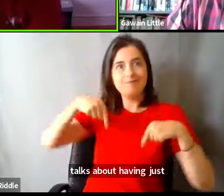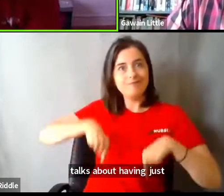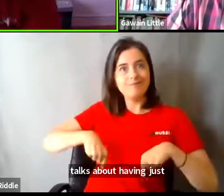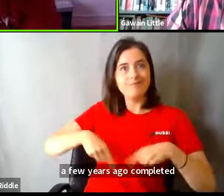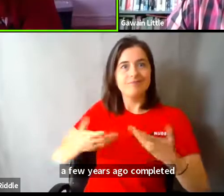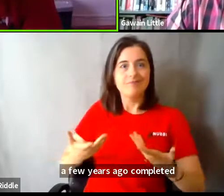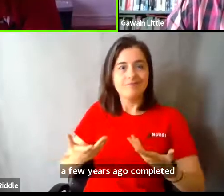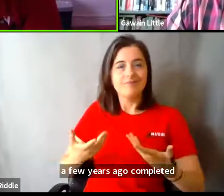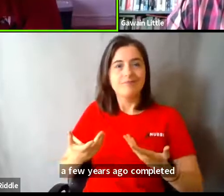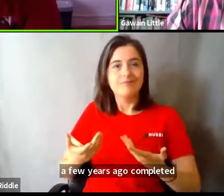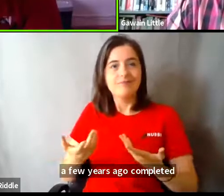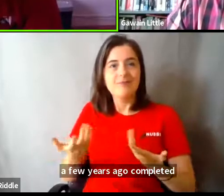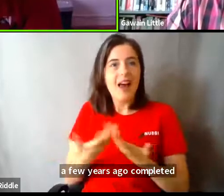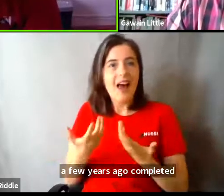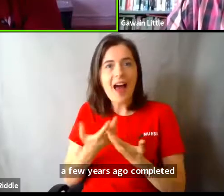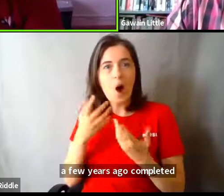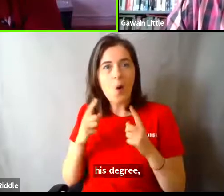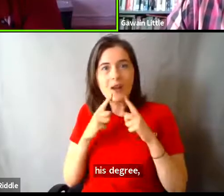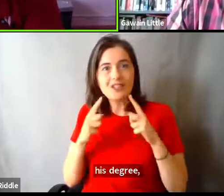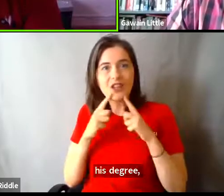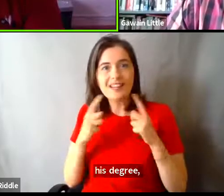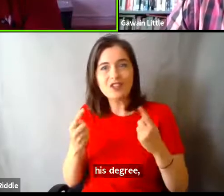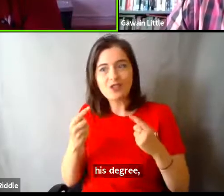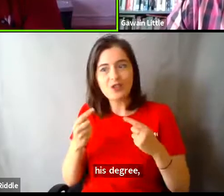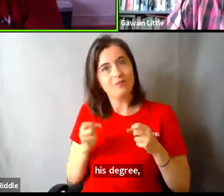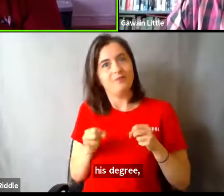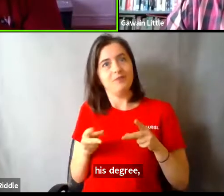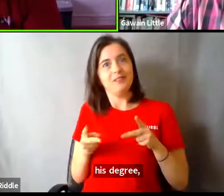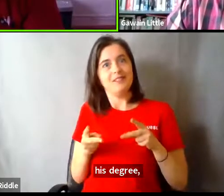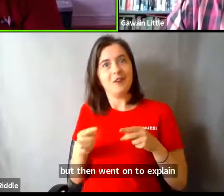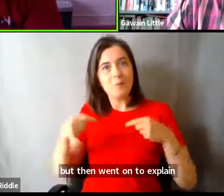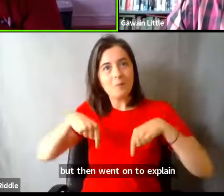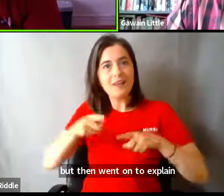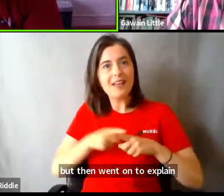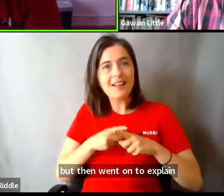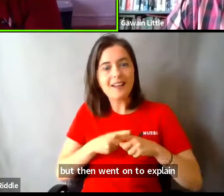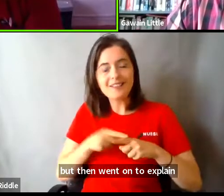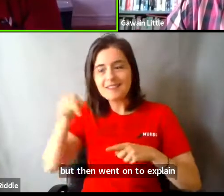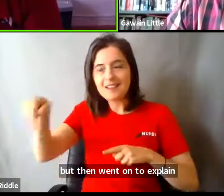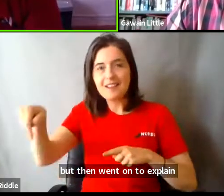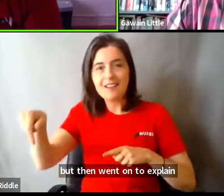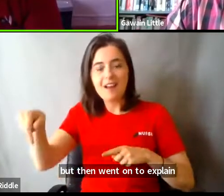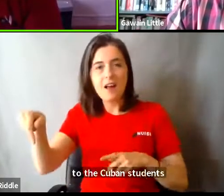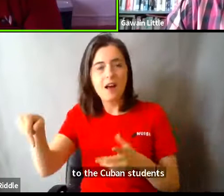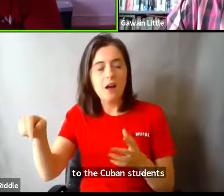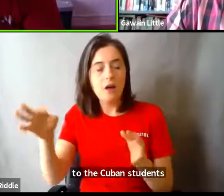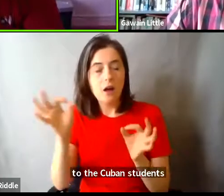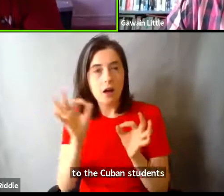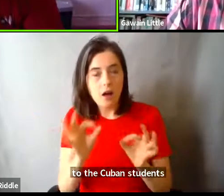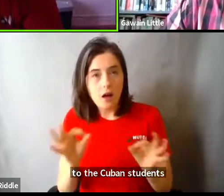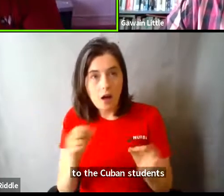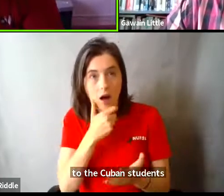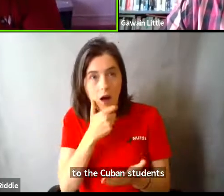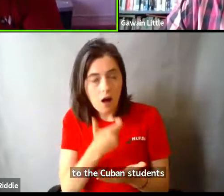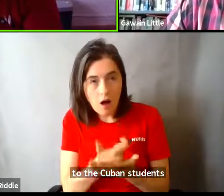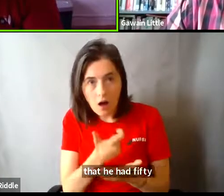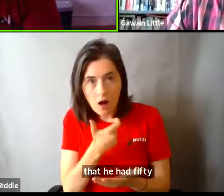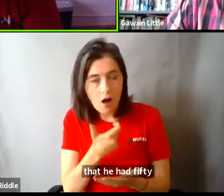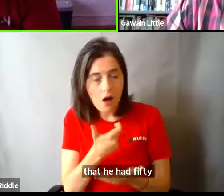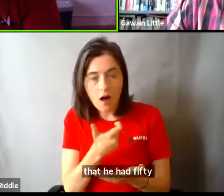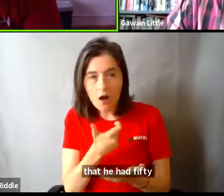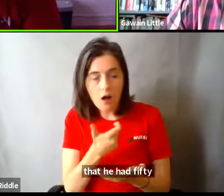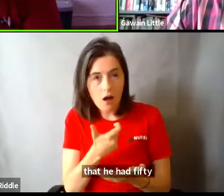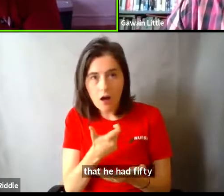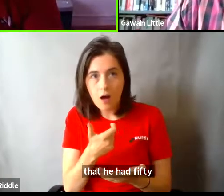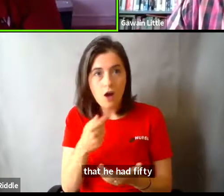Cuba. And the place went deathly silent. There was an absolute disbelief from the Cuban students